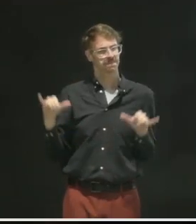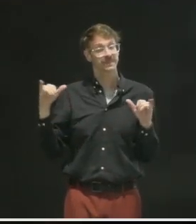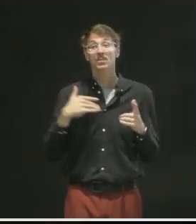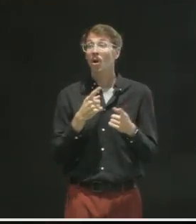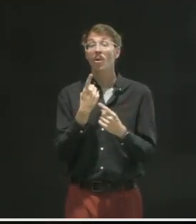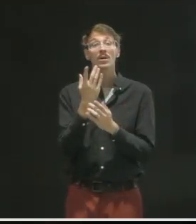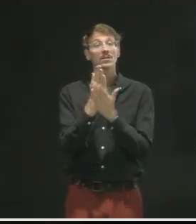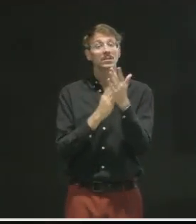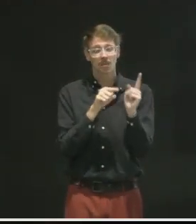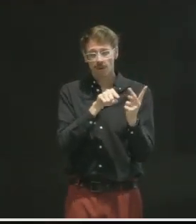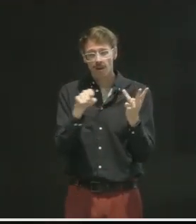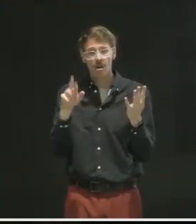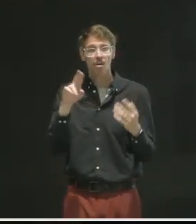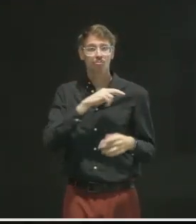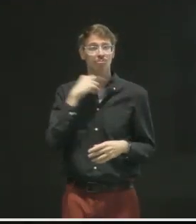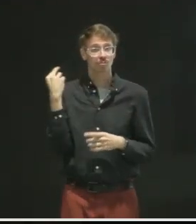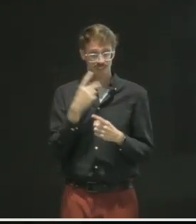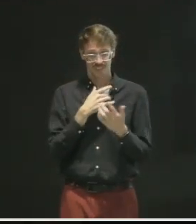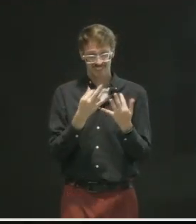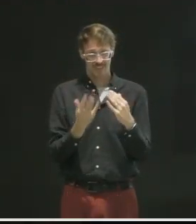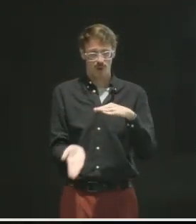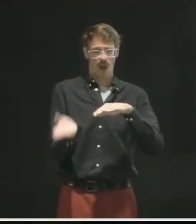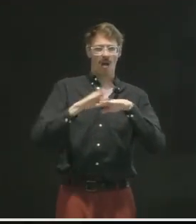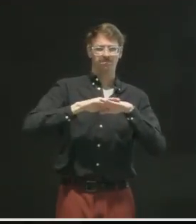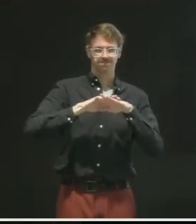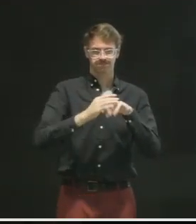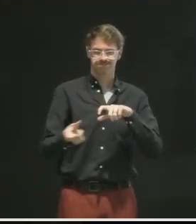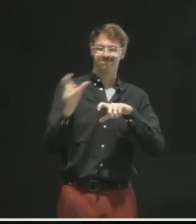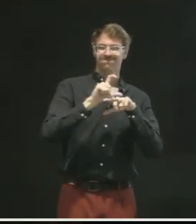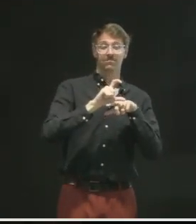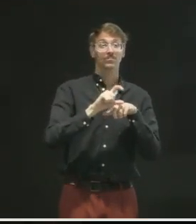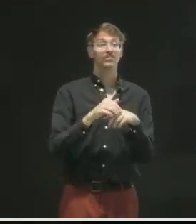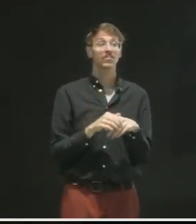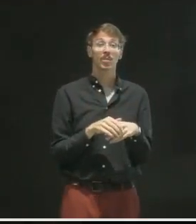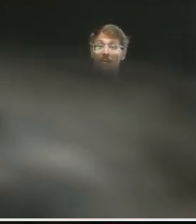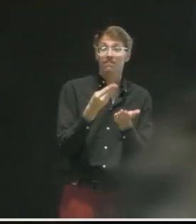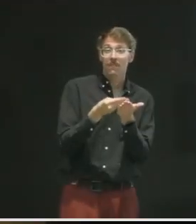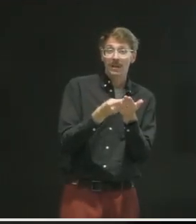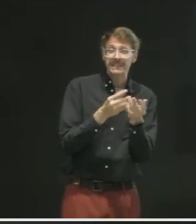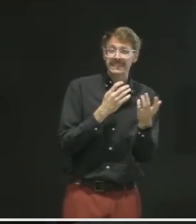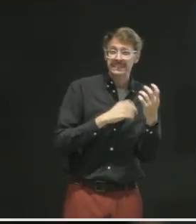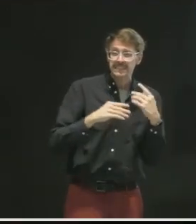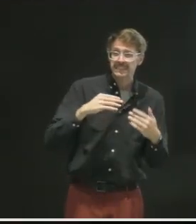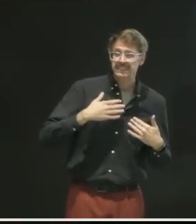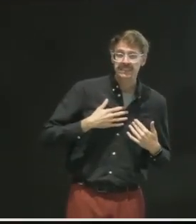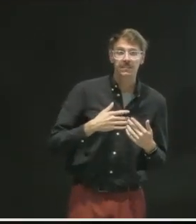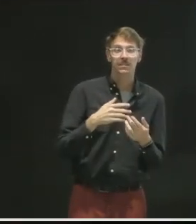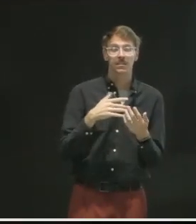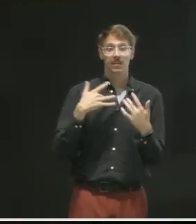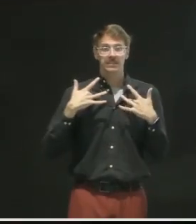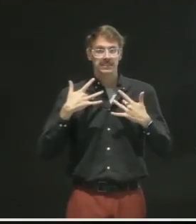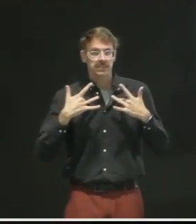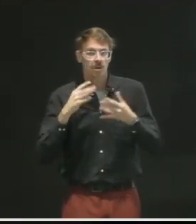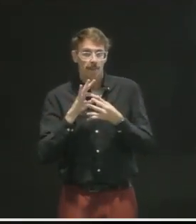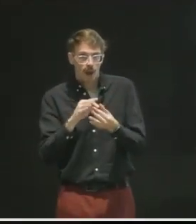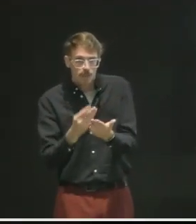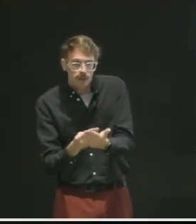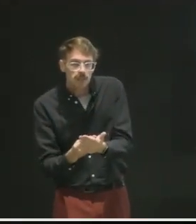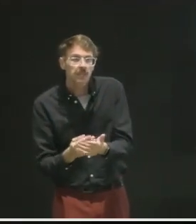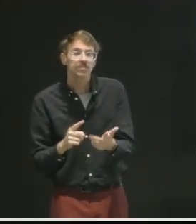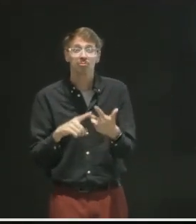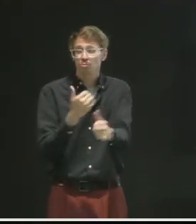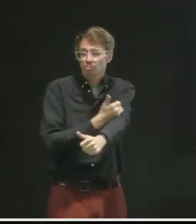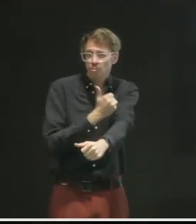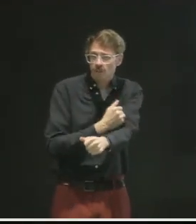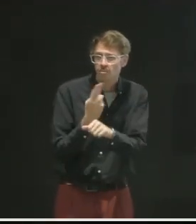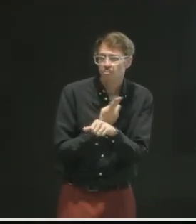are increased in disasters, such as economic insecurity, financial stress, drug abuse,